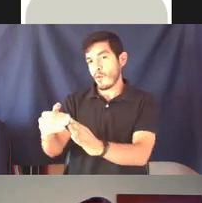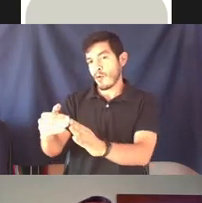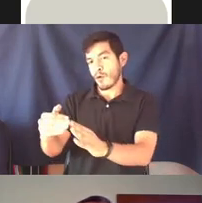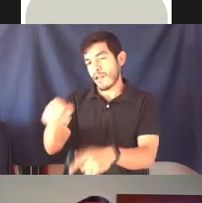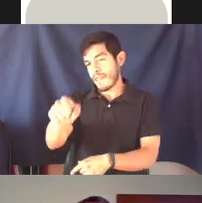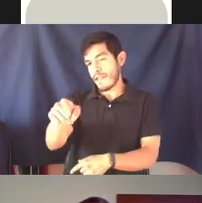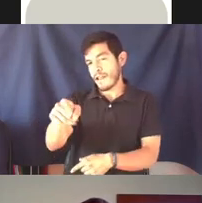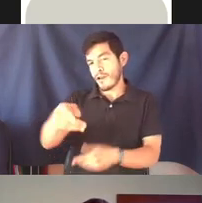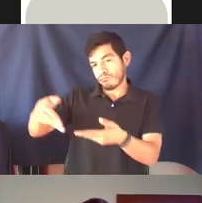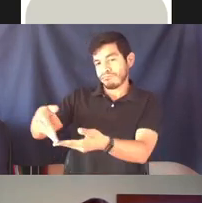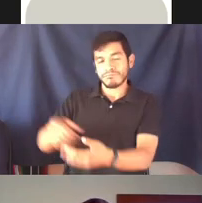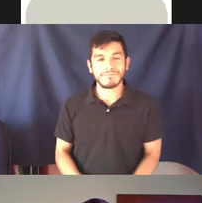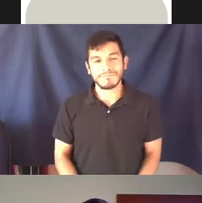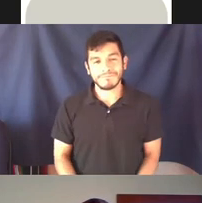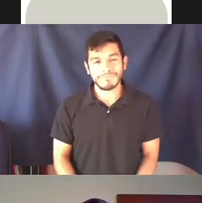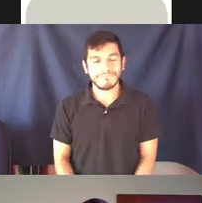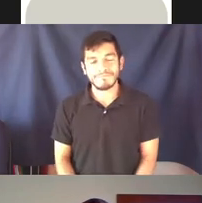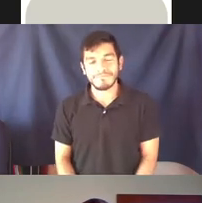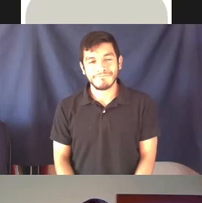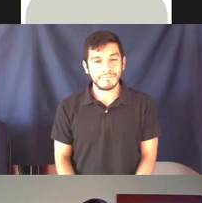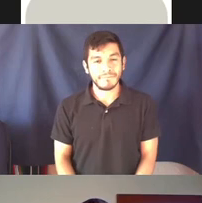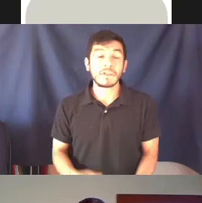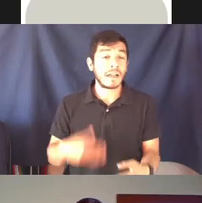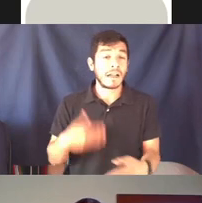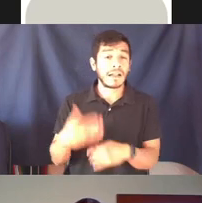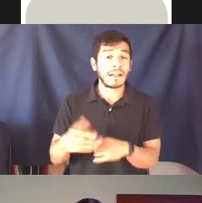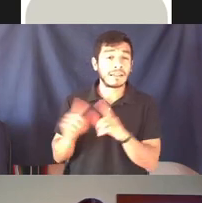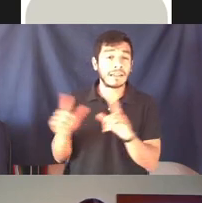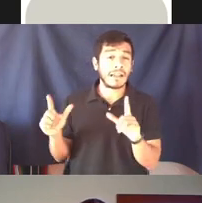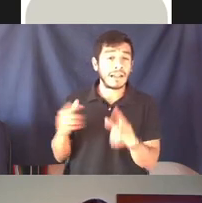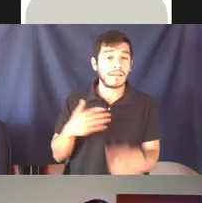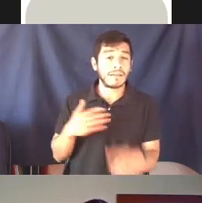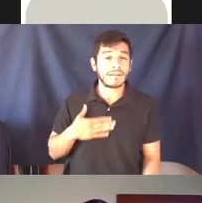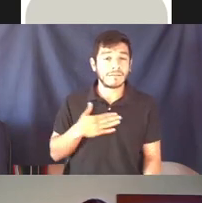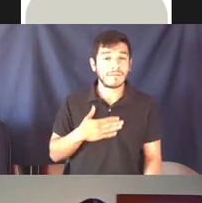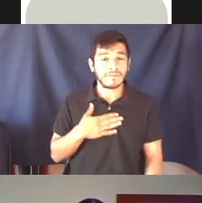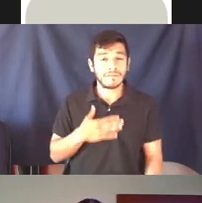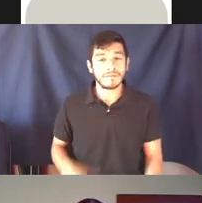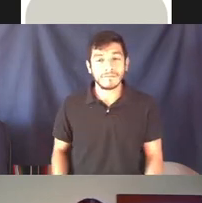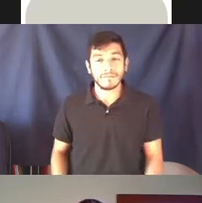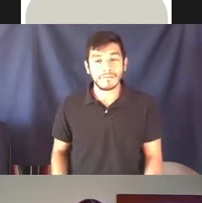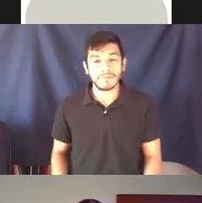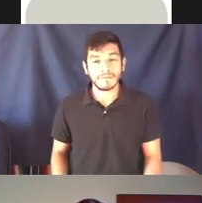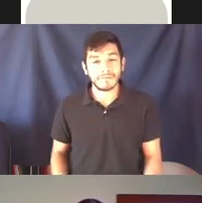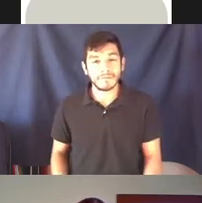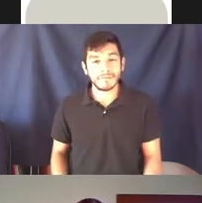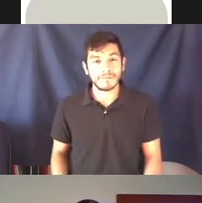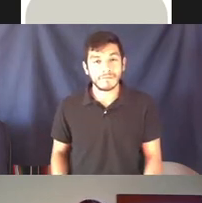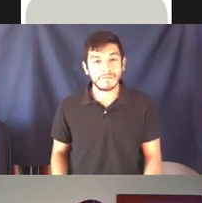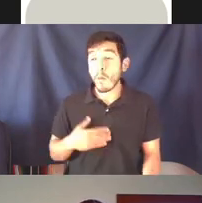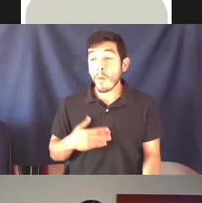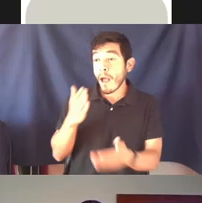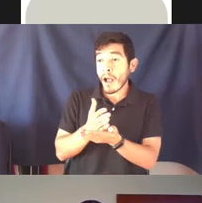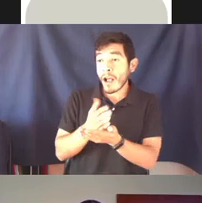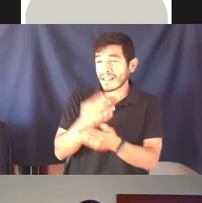So if you could go to the next slide. I want to pause and see if there's any questions in the